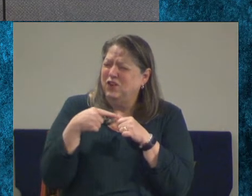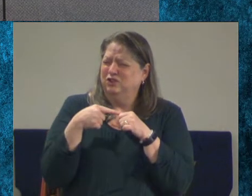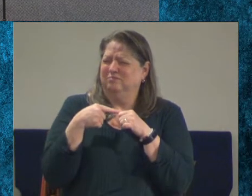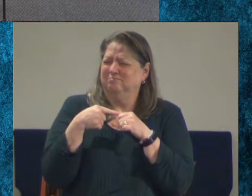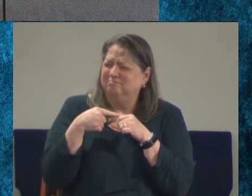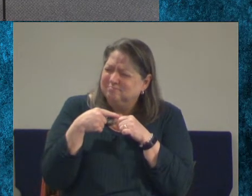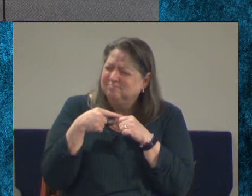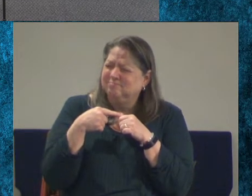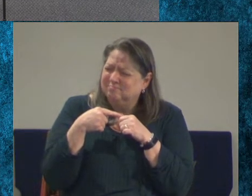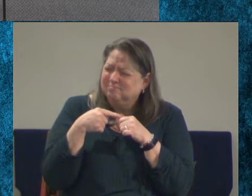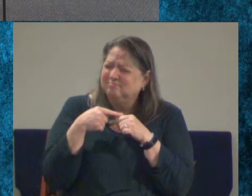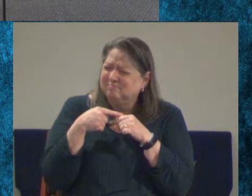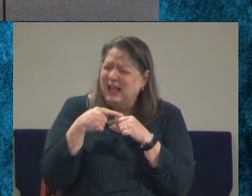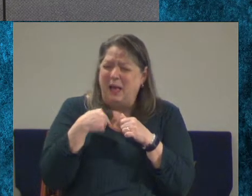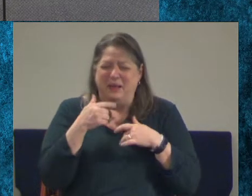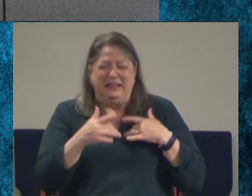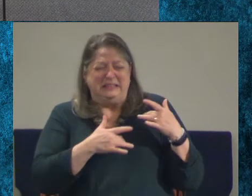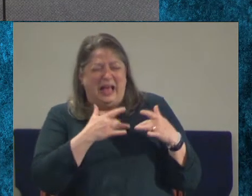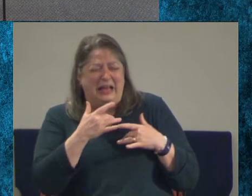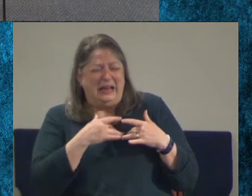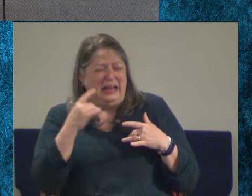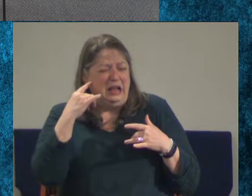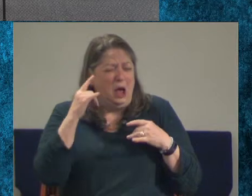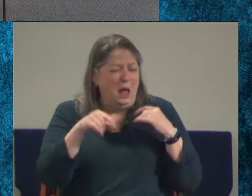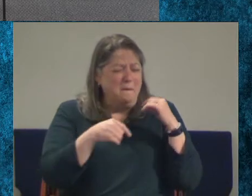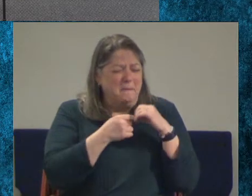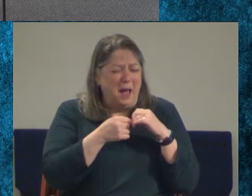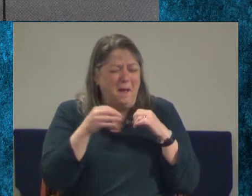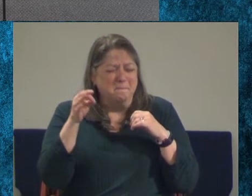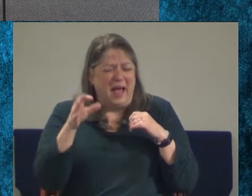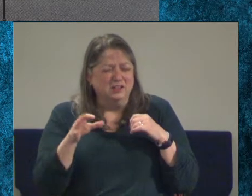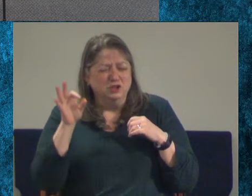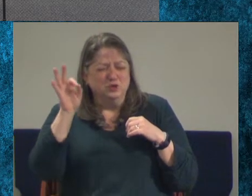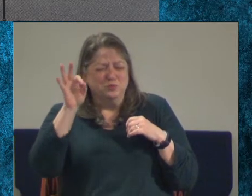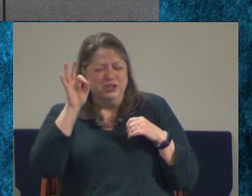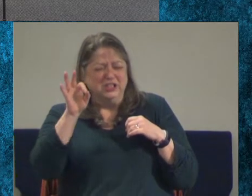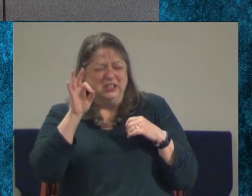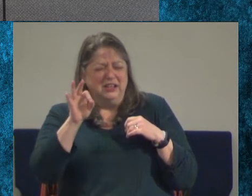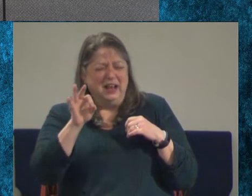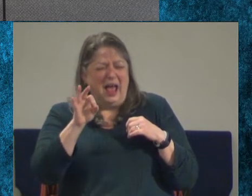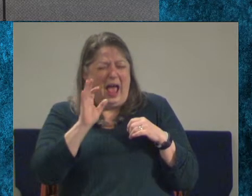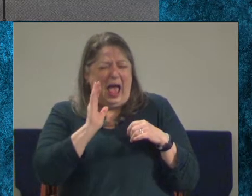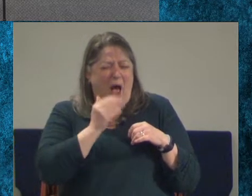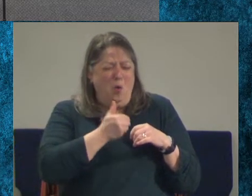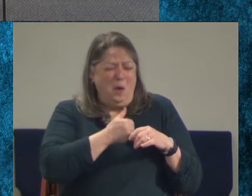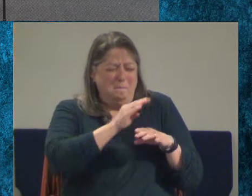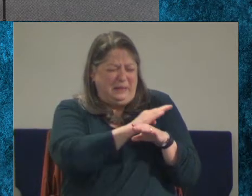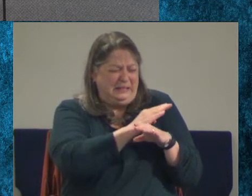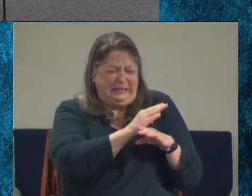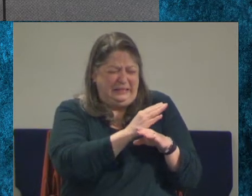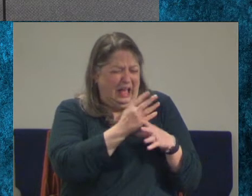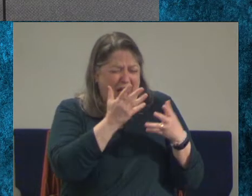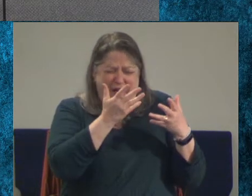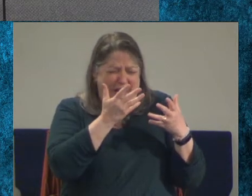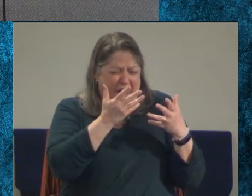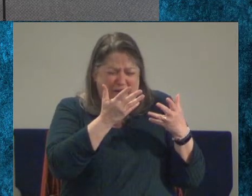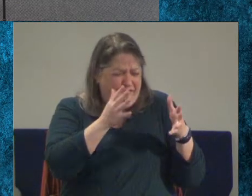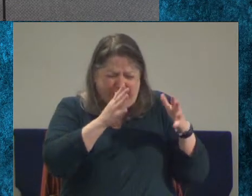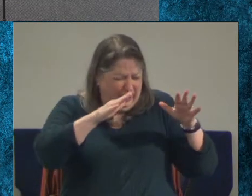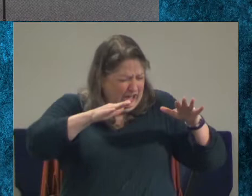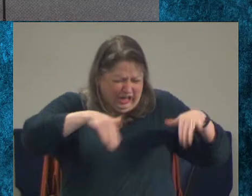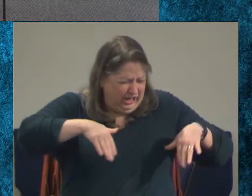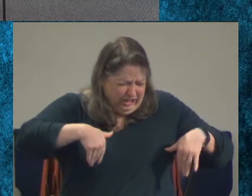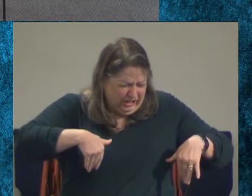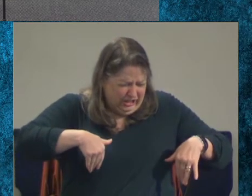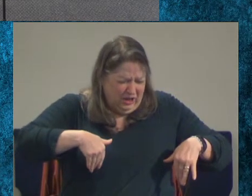wait to hear the message of the unfinished business that we have here on earth, because your finished business was